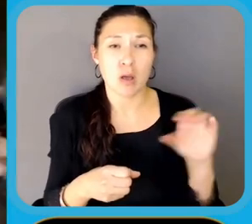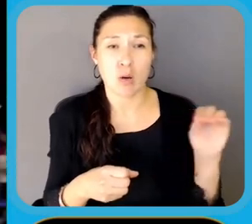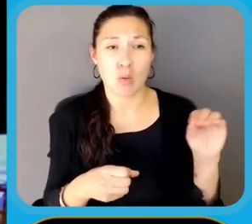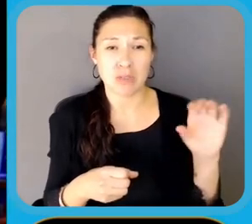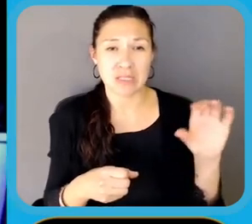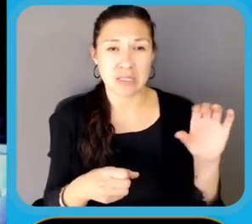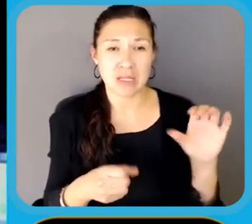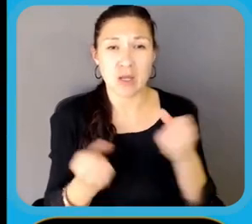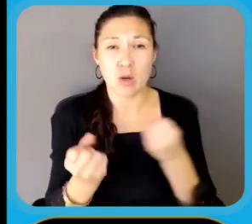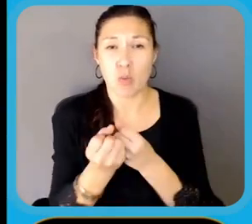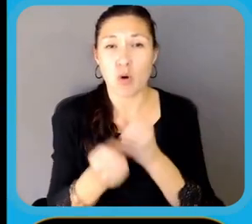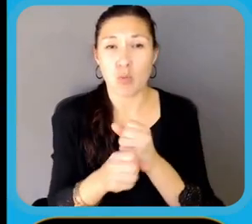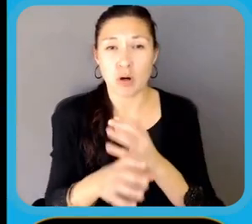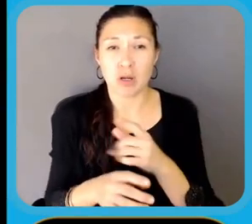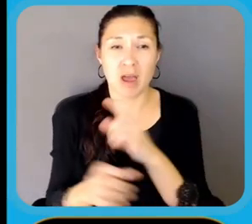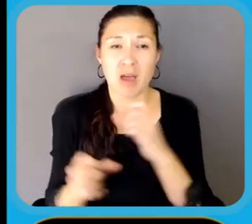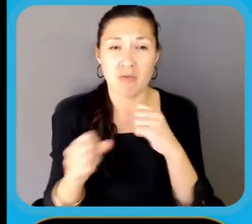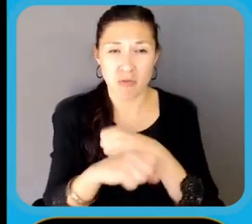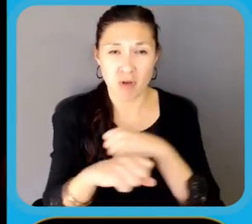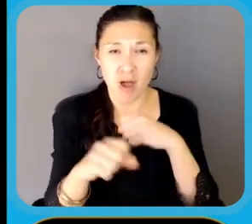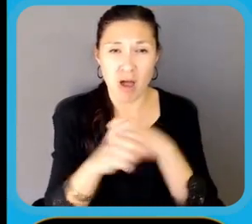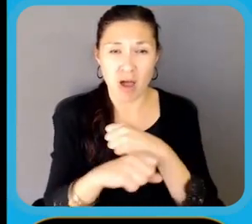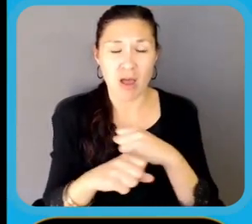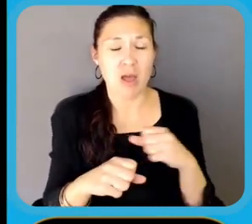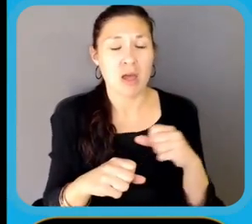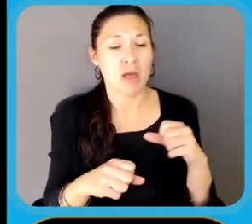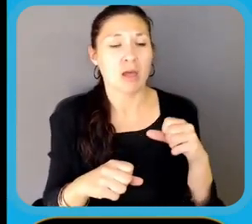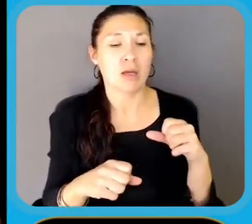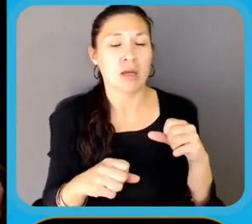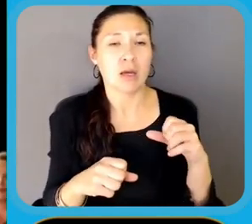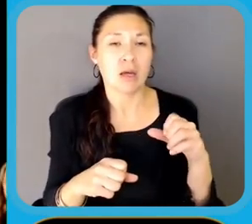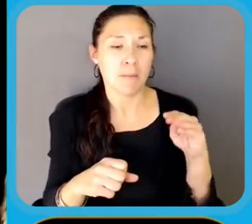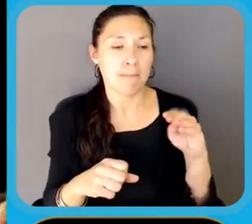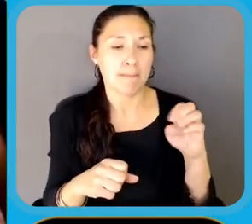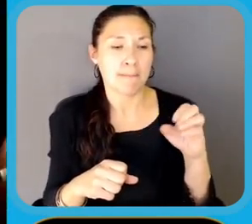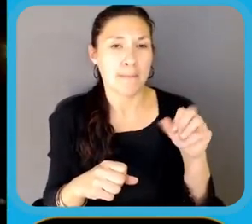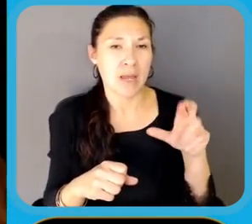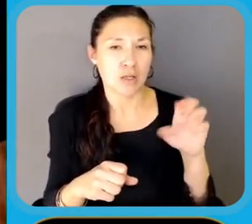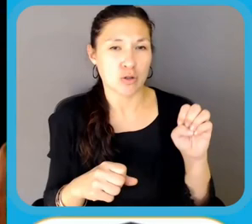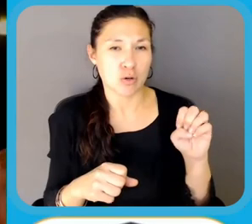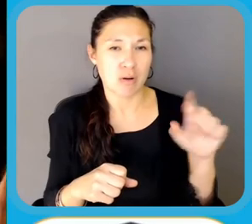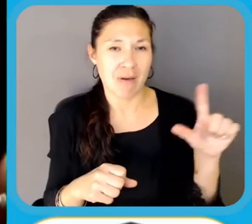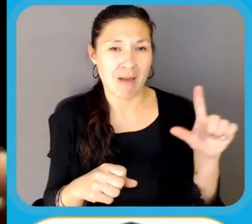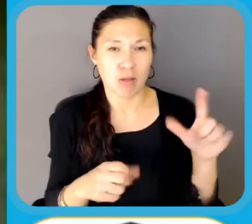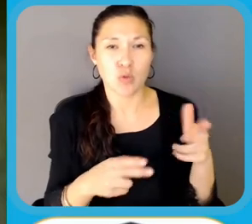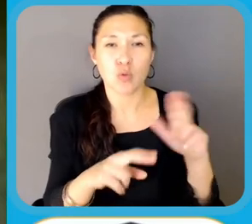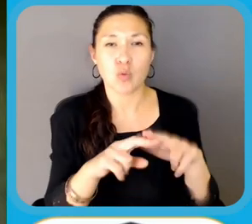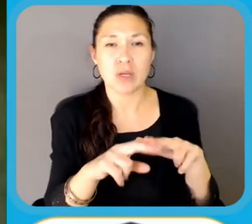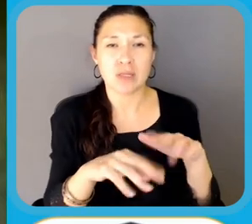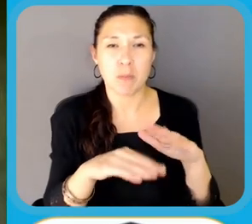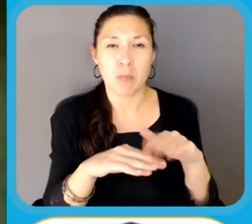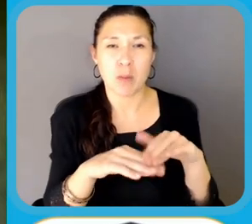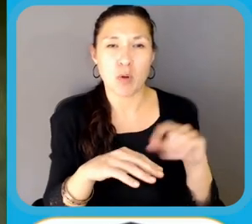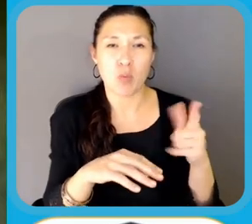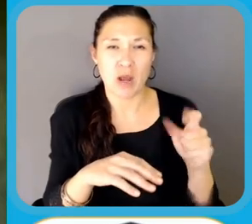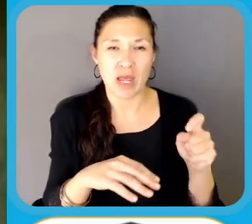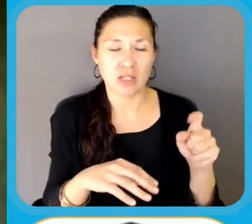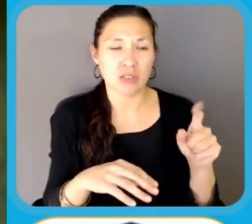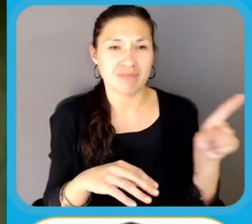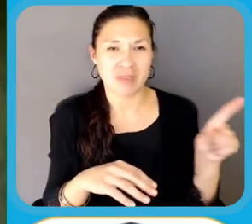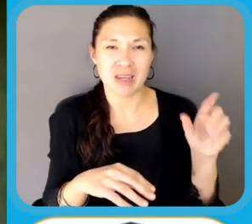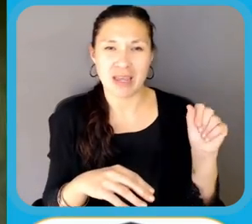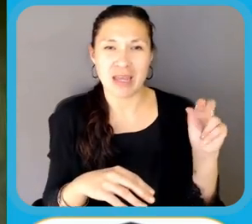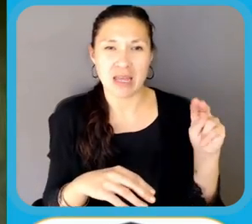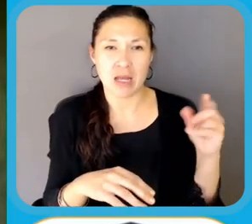as they fought for Measure L to increase the minimum wage for hotel workers in Anaheim. And